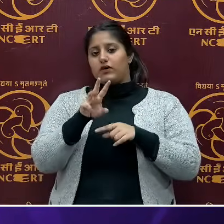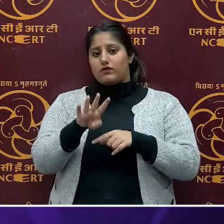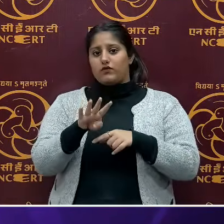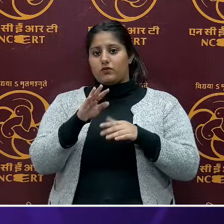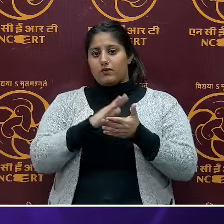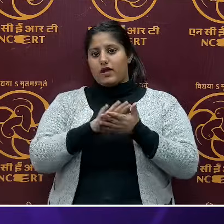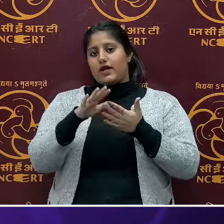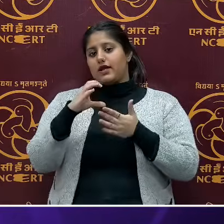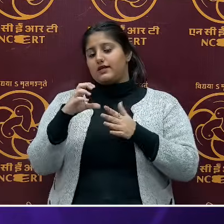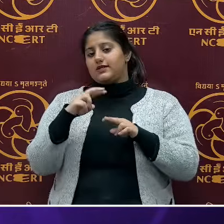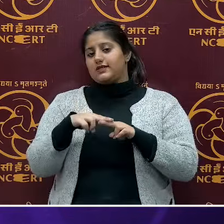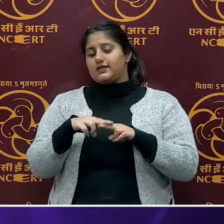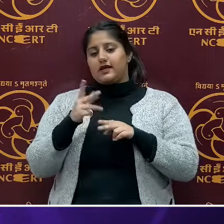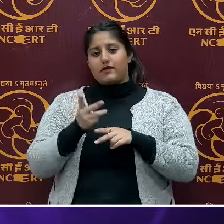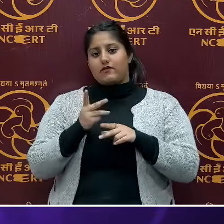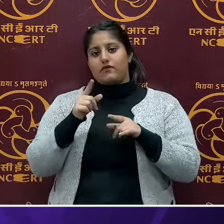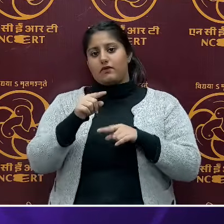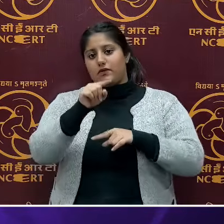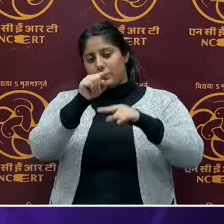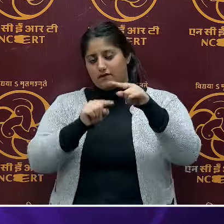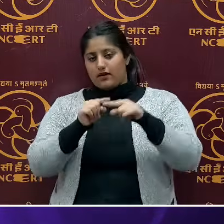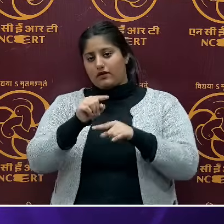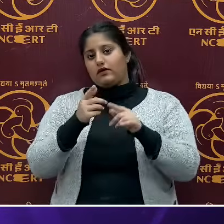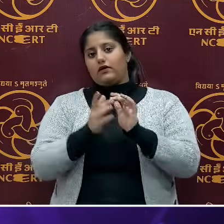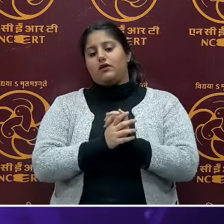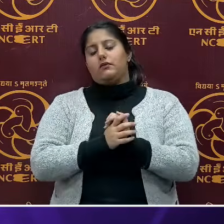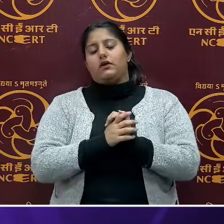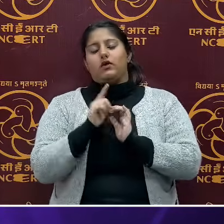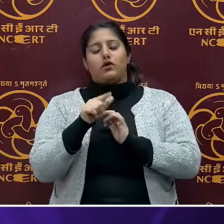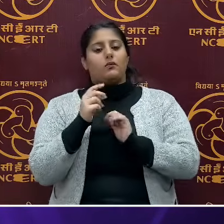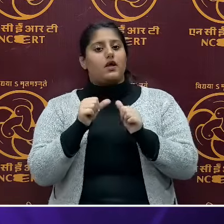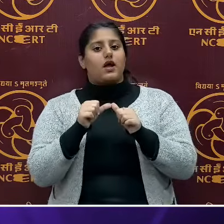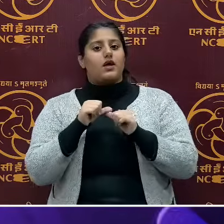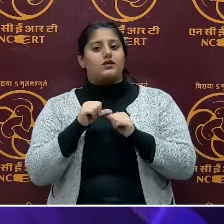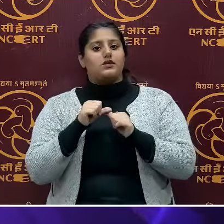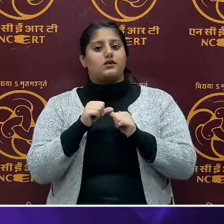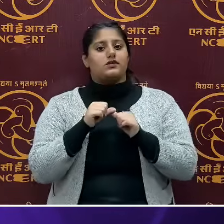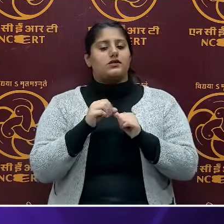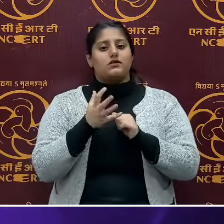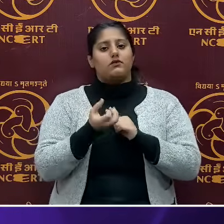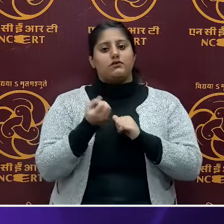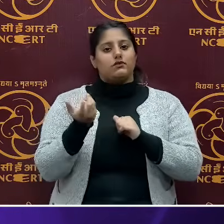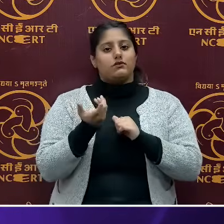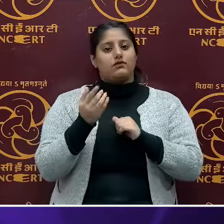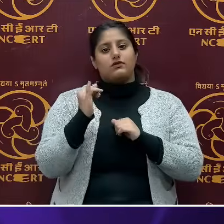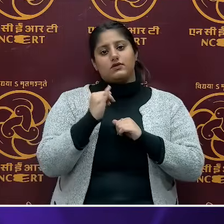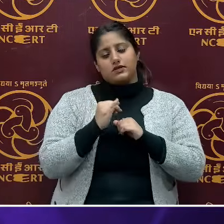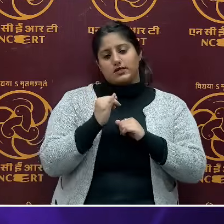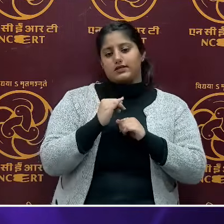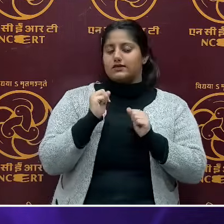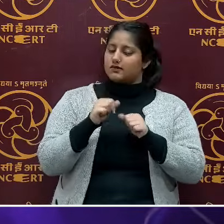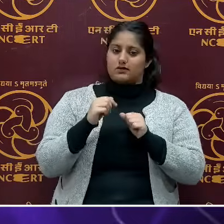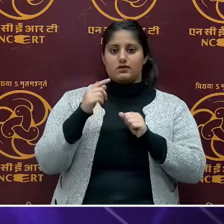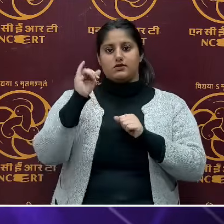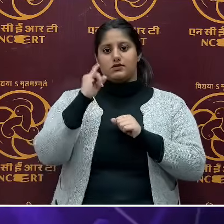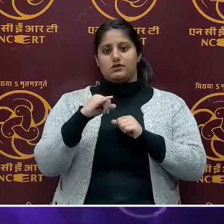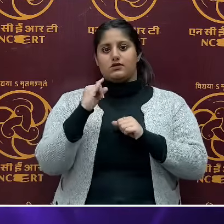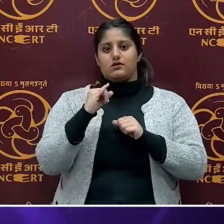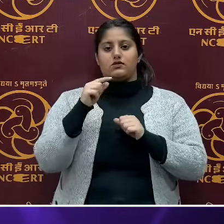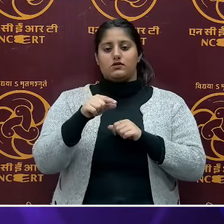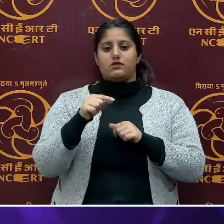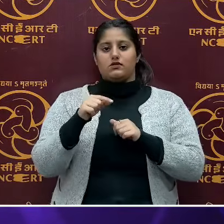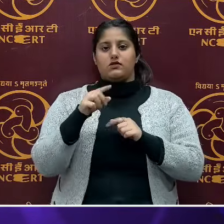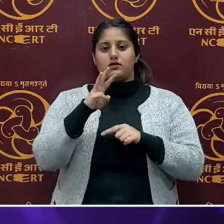common factor. We need to divide that, and what you are going to get? 6. Yes. So what you will